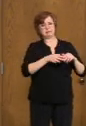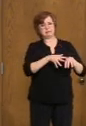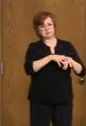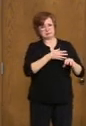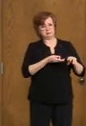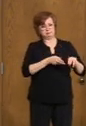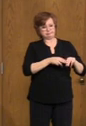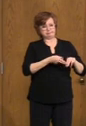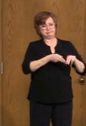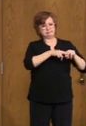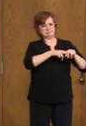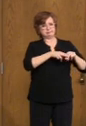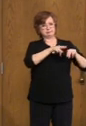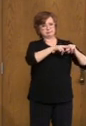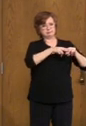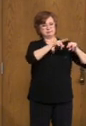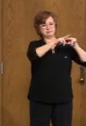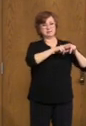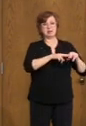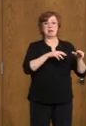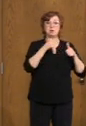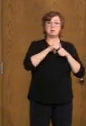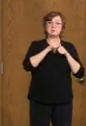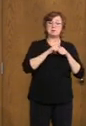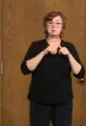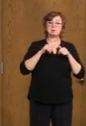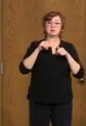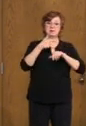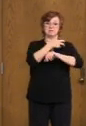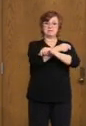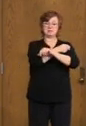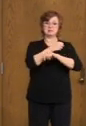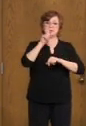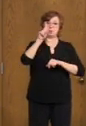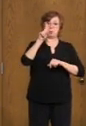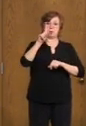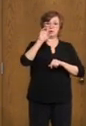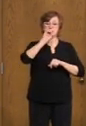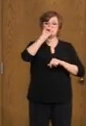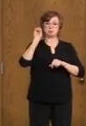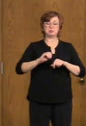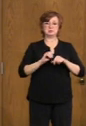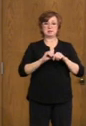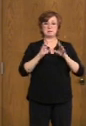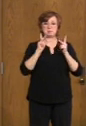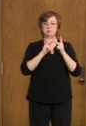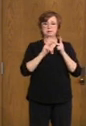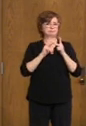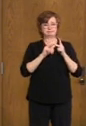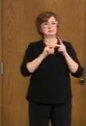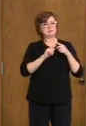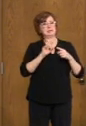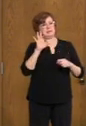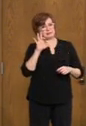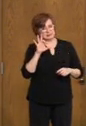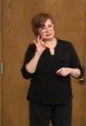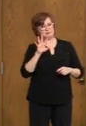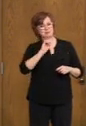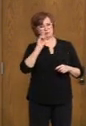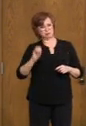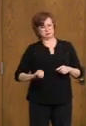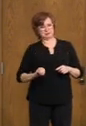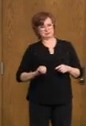95% effectiveness, but in the real world, we do know that if you're elderly, have immune suppression, the vaccine may not be that effective,